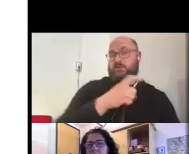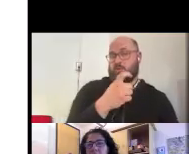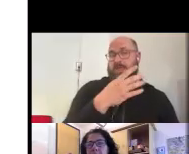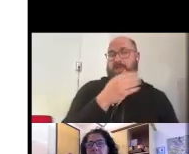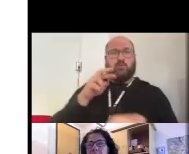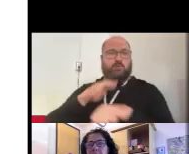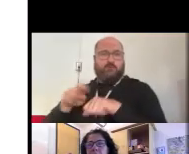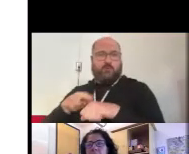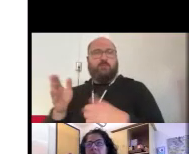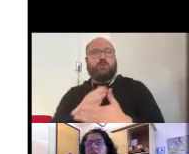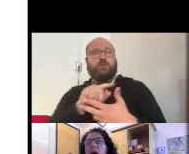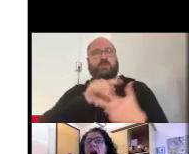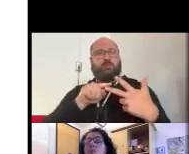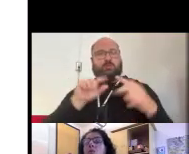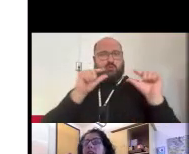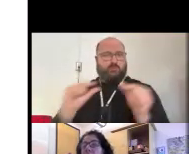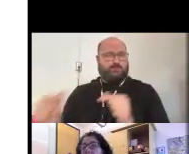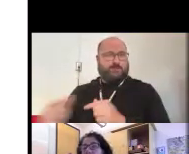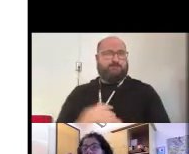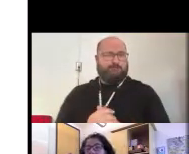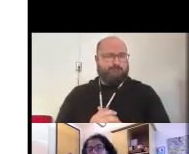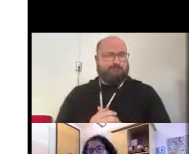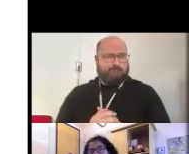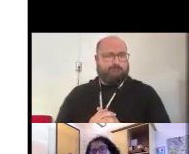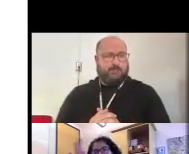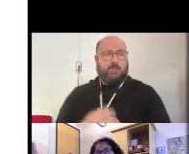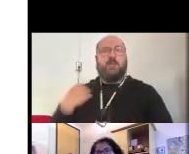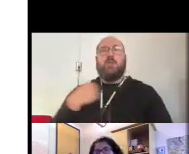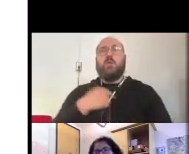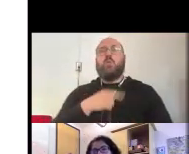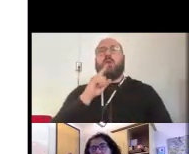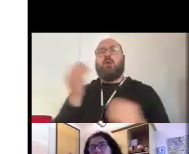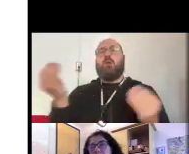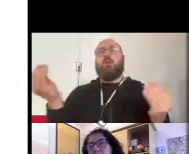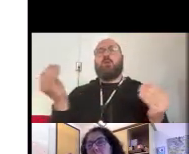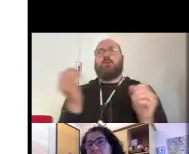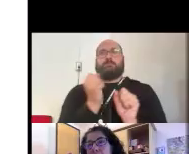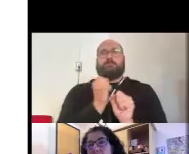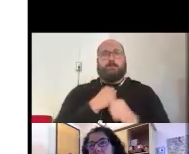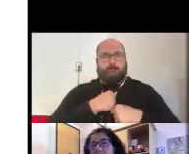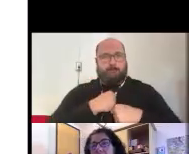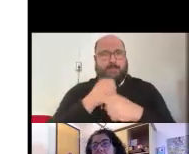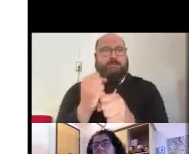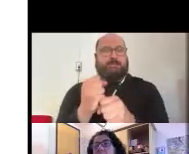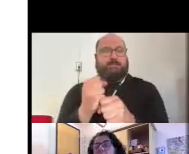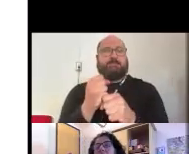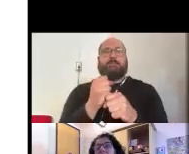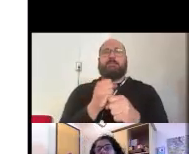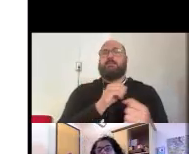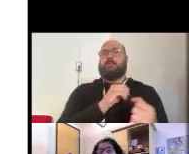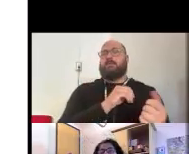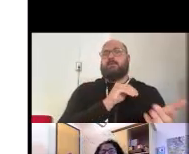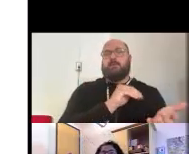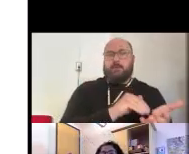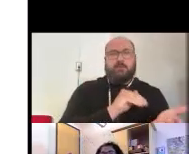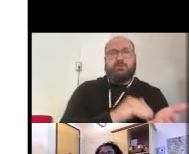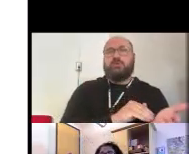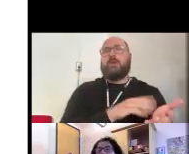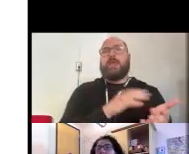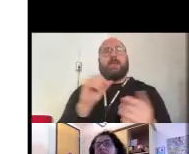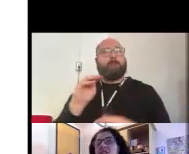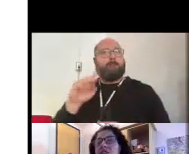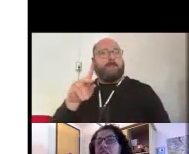different groups. We are putting together, really, Dr. Builder and Maddie are putting together